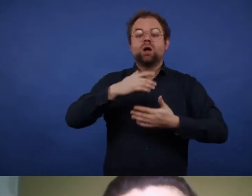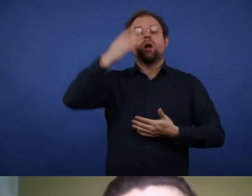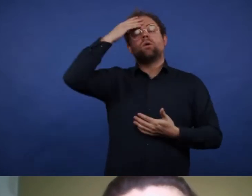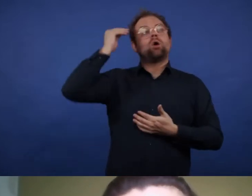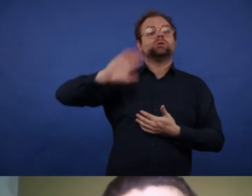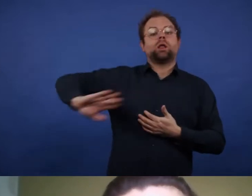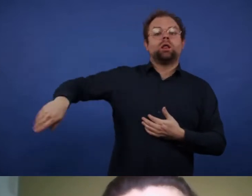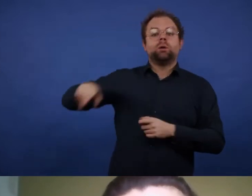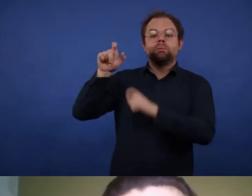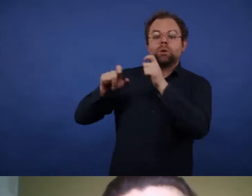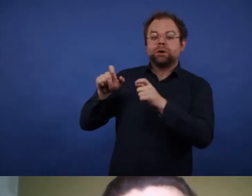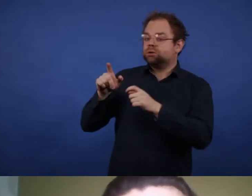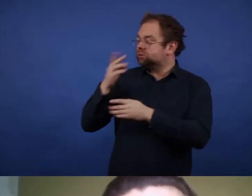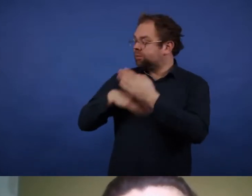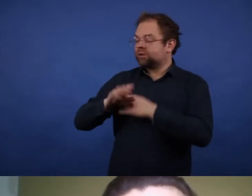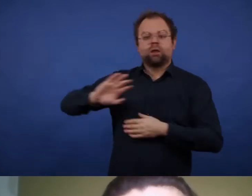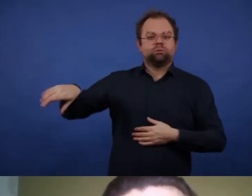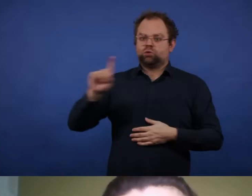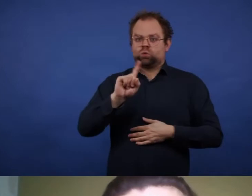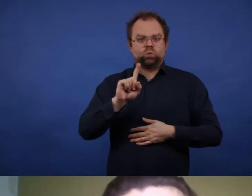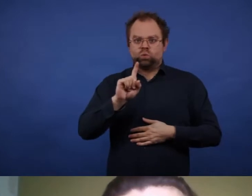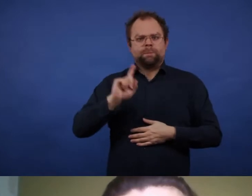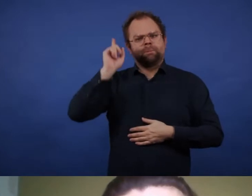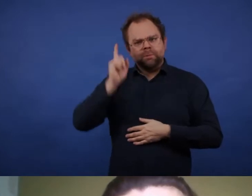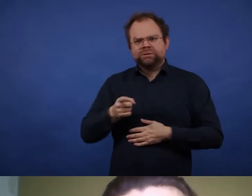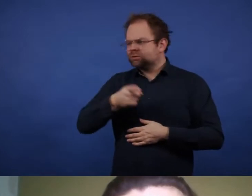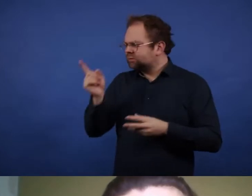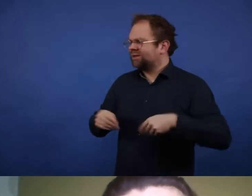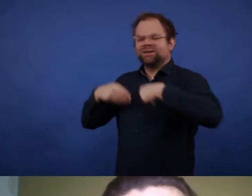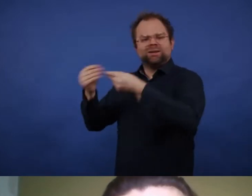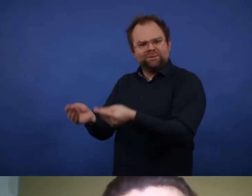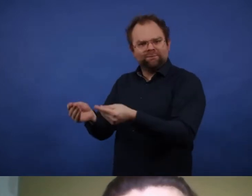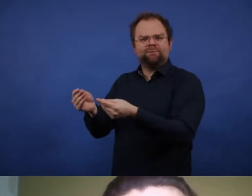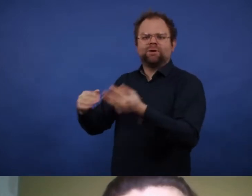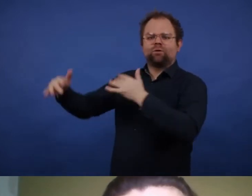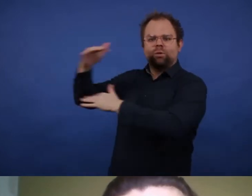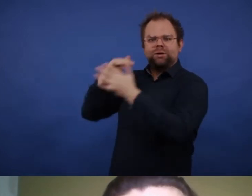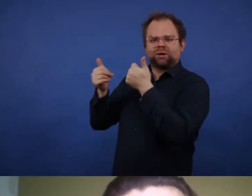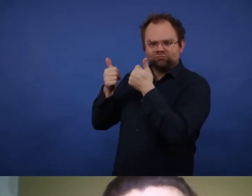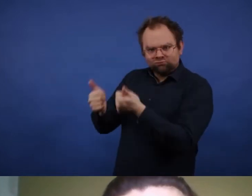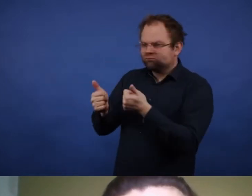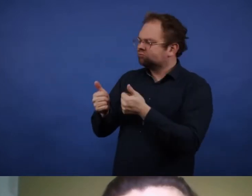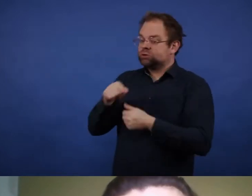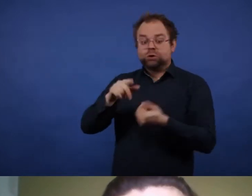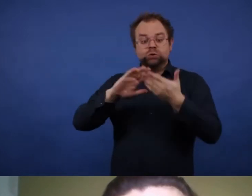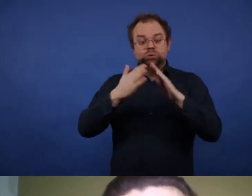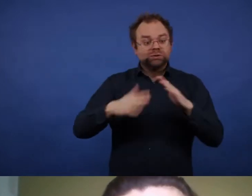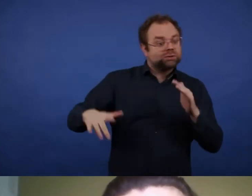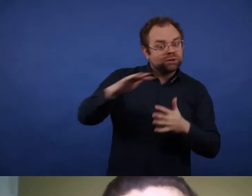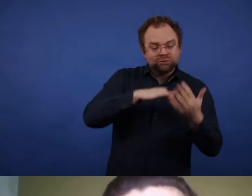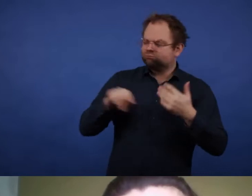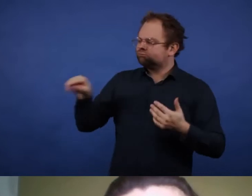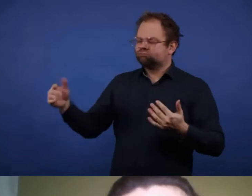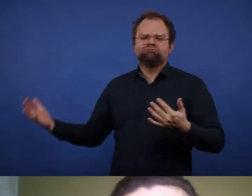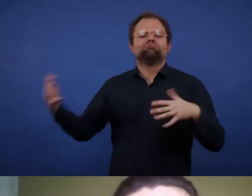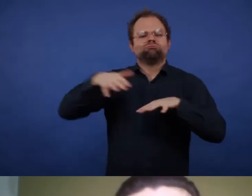integration is exacerbated in times of crises, especially when we talk about education, and people with disability need to have the